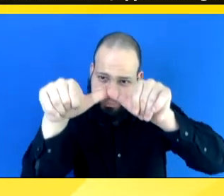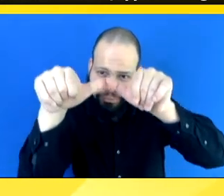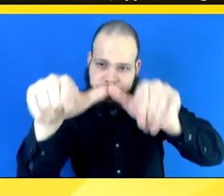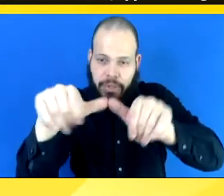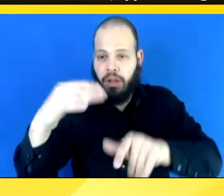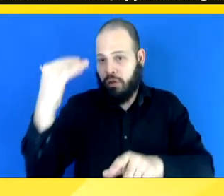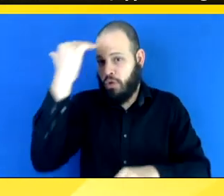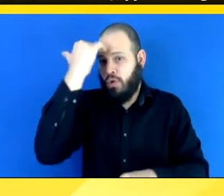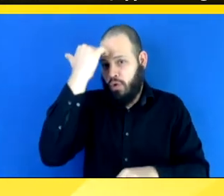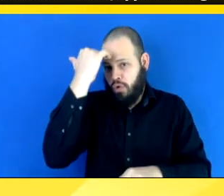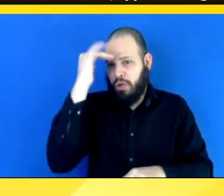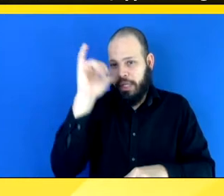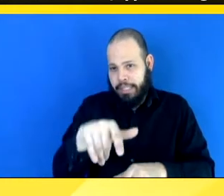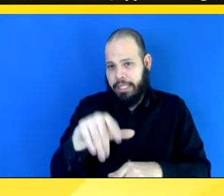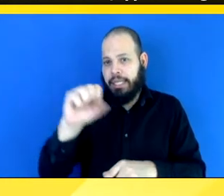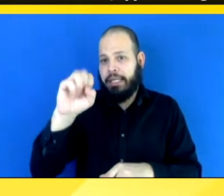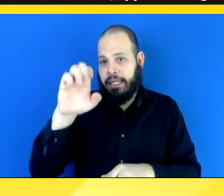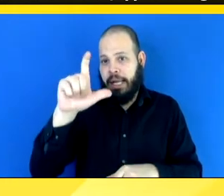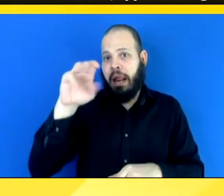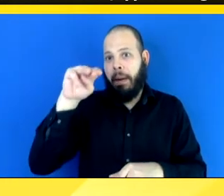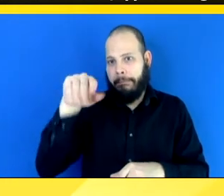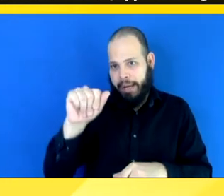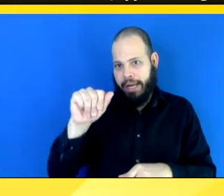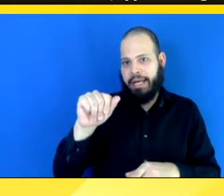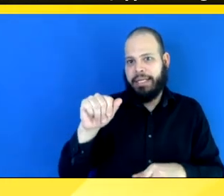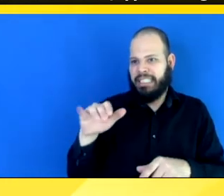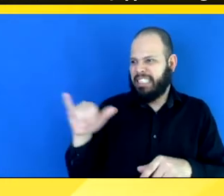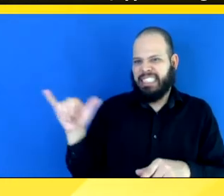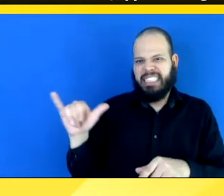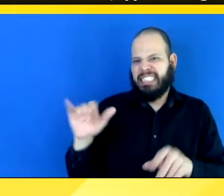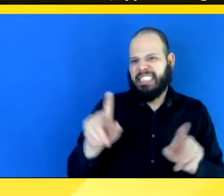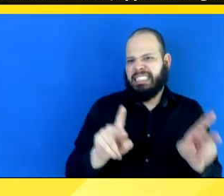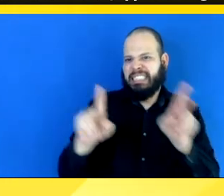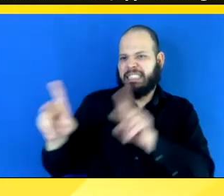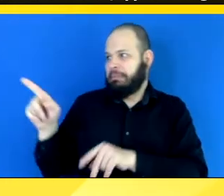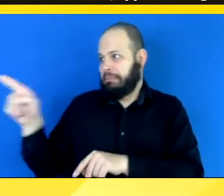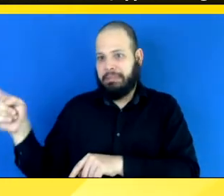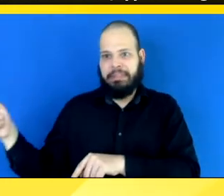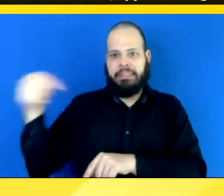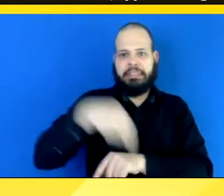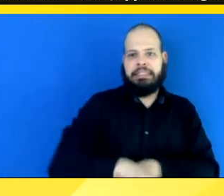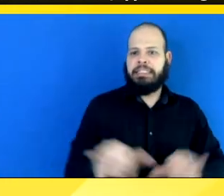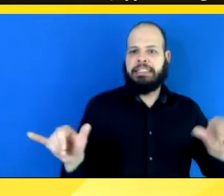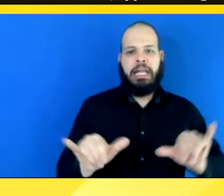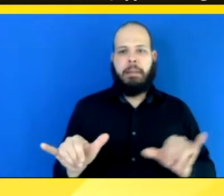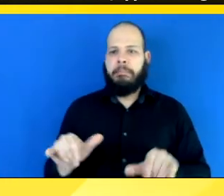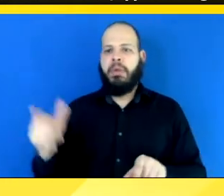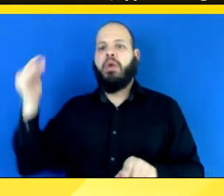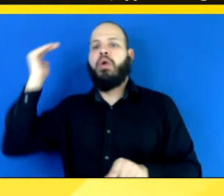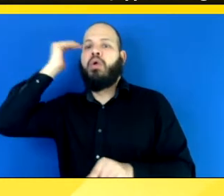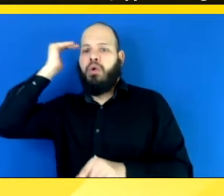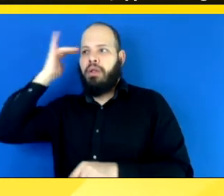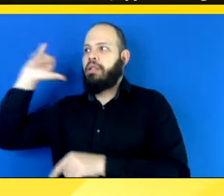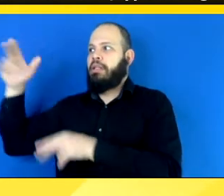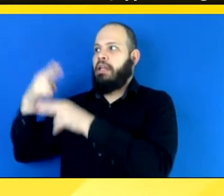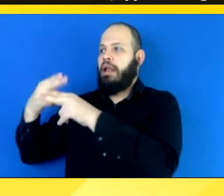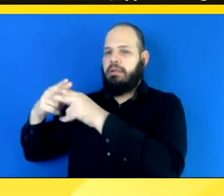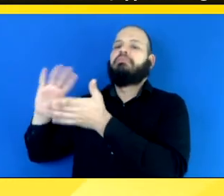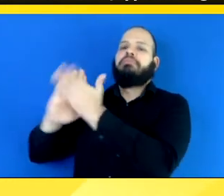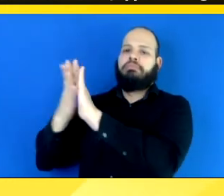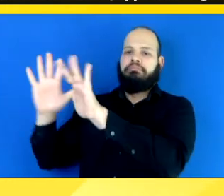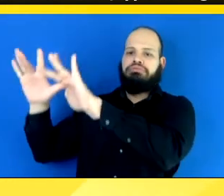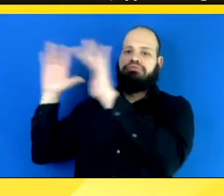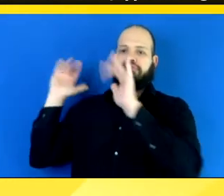winning, people will know the name Bessemer and the Bessemer 6000. And your